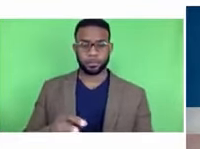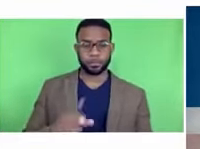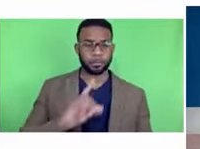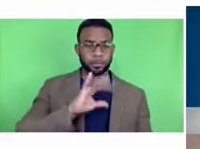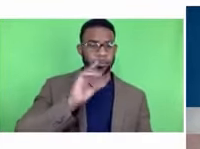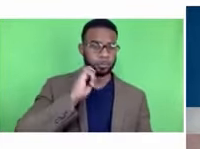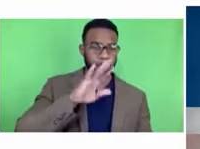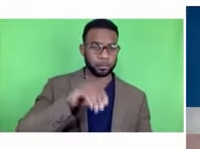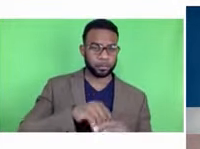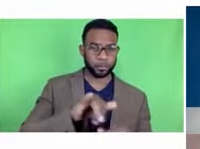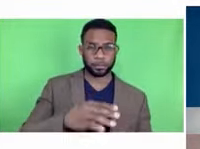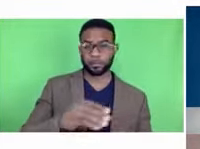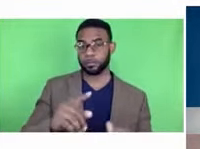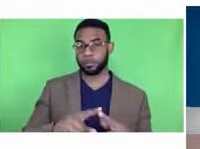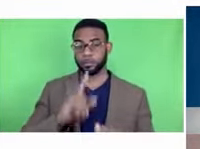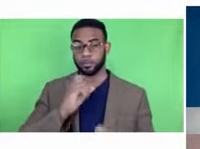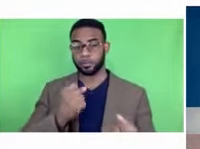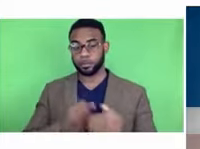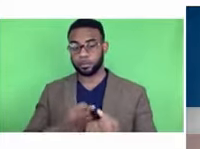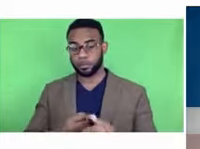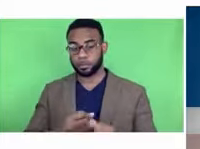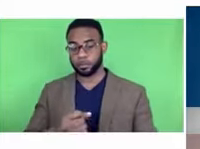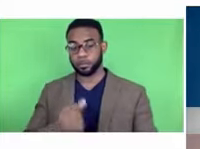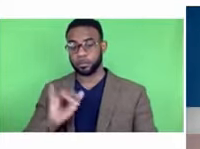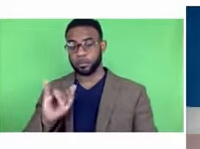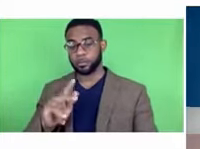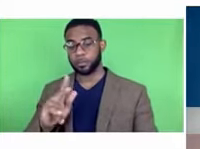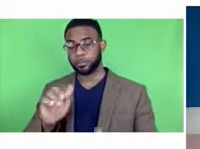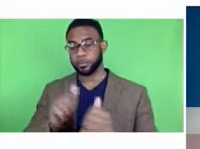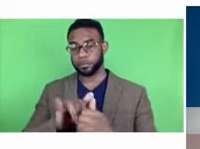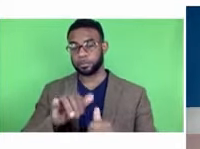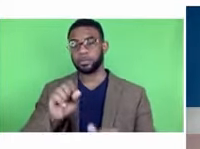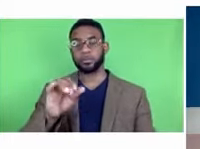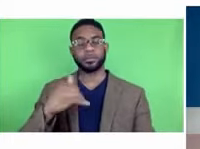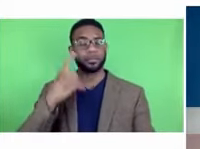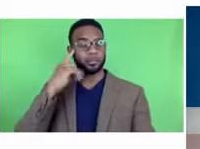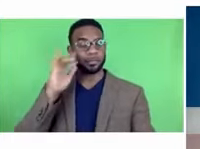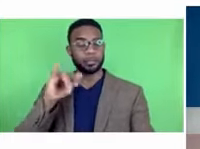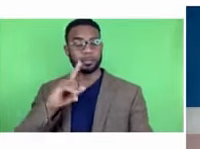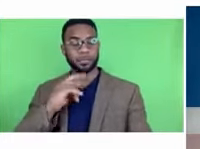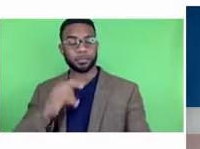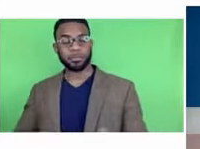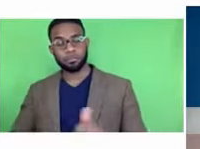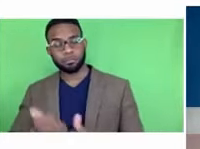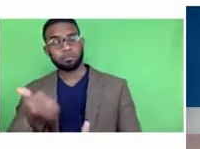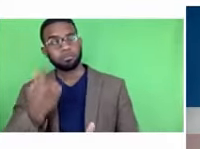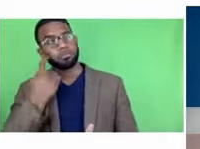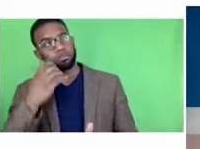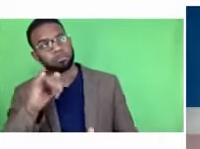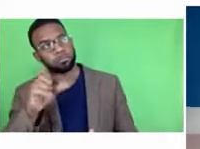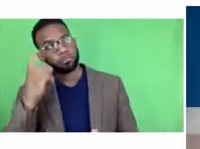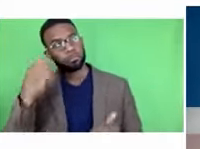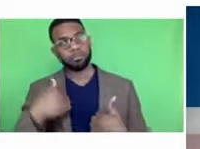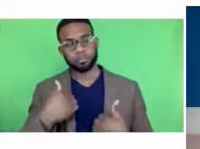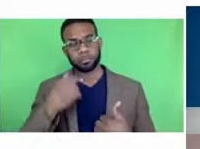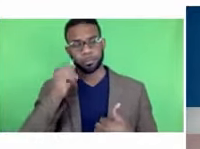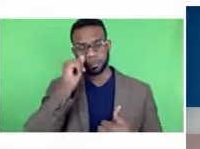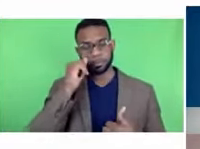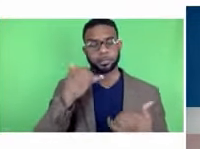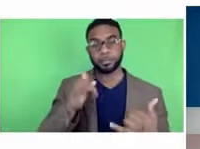and to be supporting that person with that. So that I would think that would be the most recent case for me, and it's still